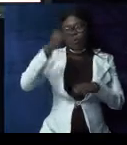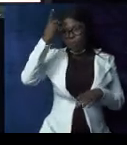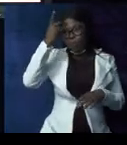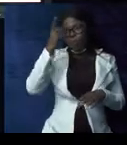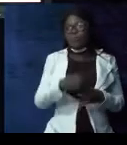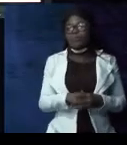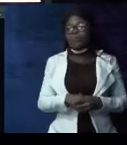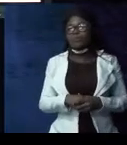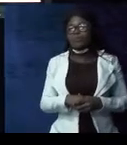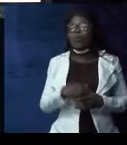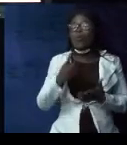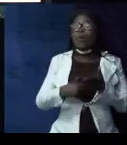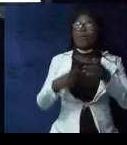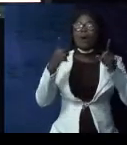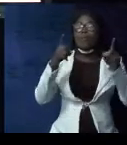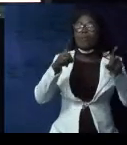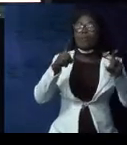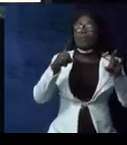happened?